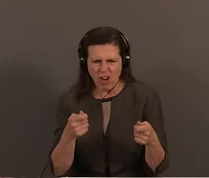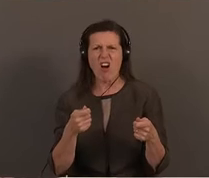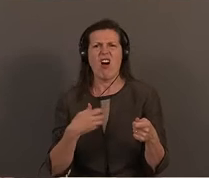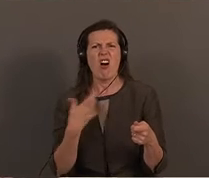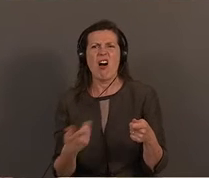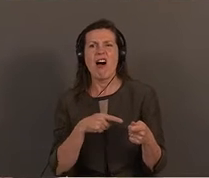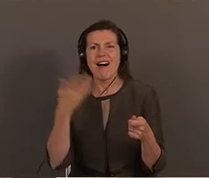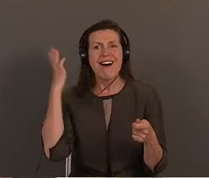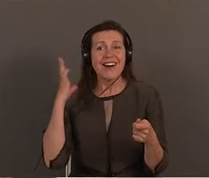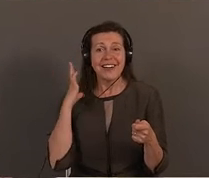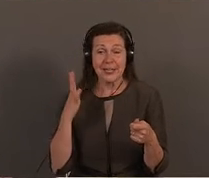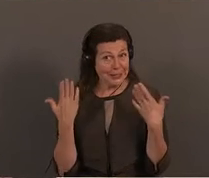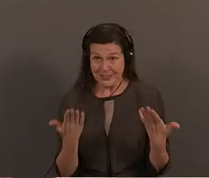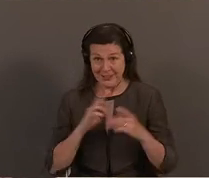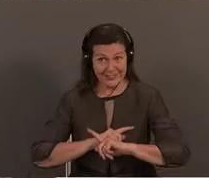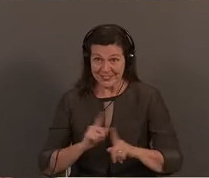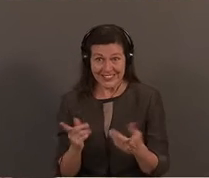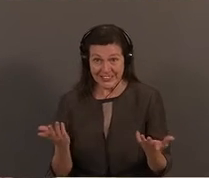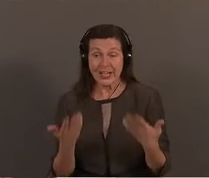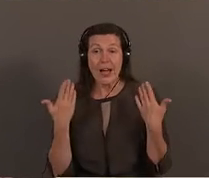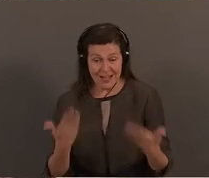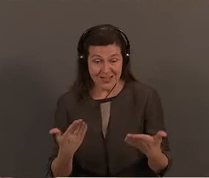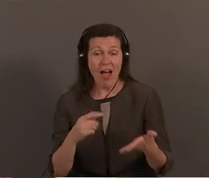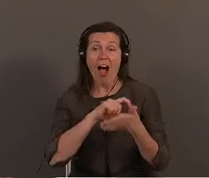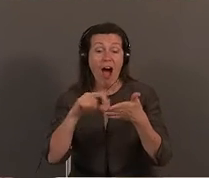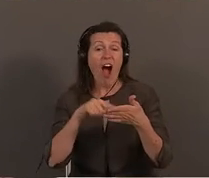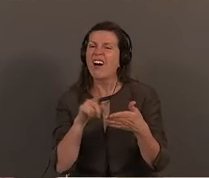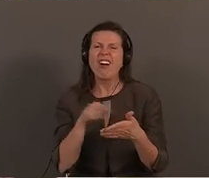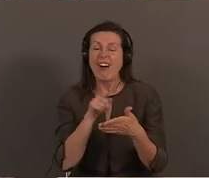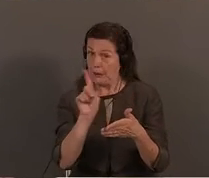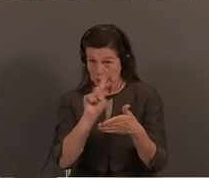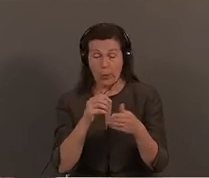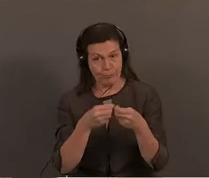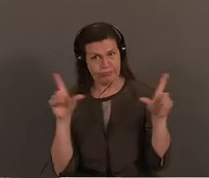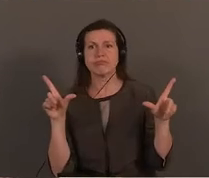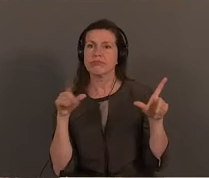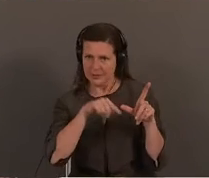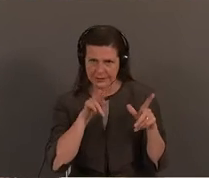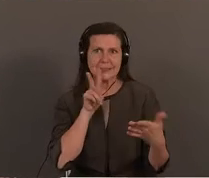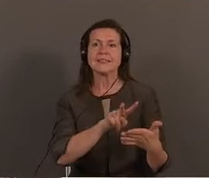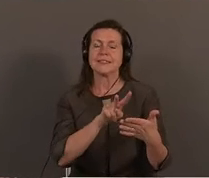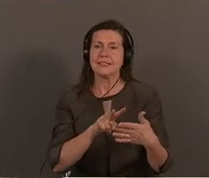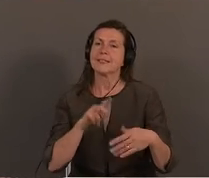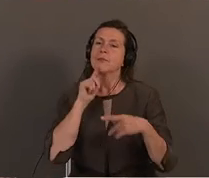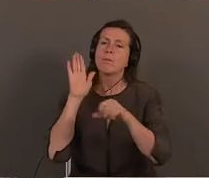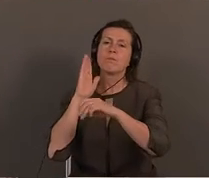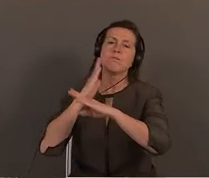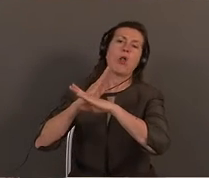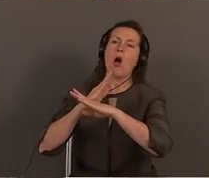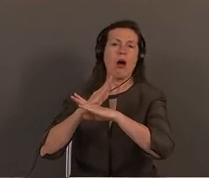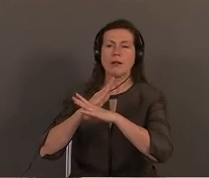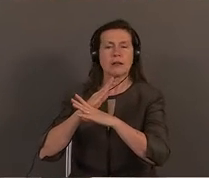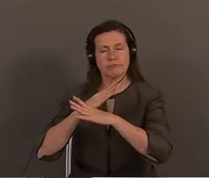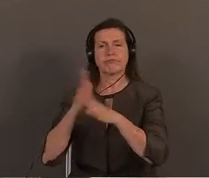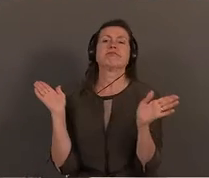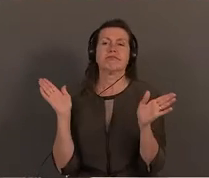this room, they experienced with this unjustified geo-blocking. But again, among the